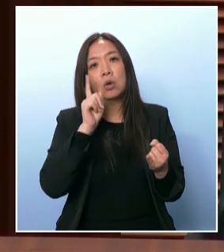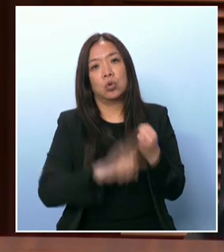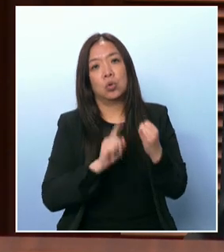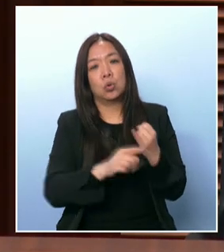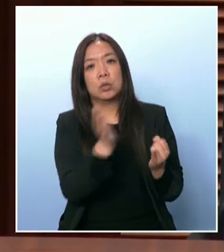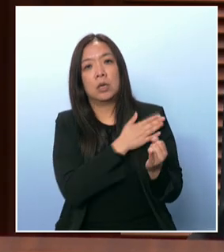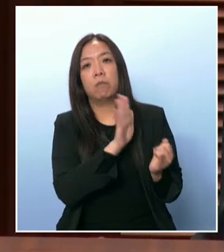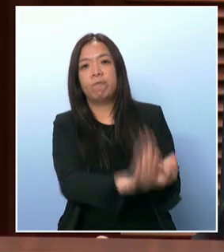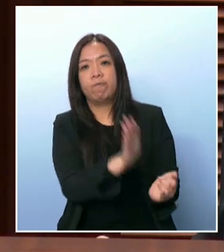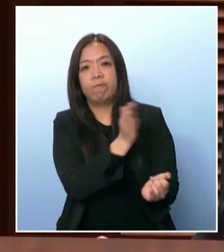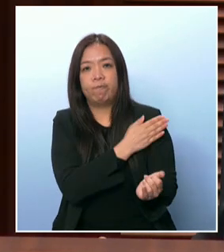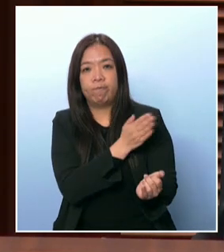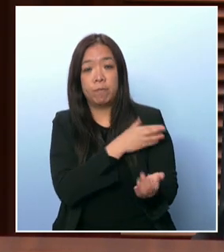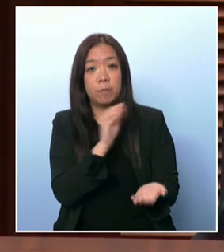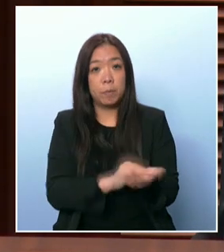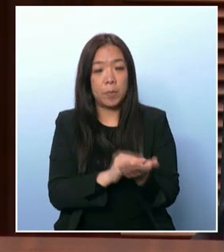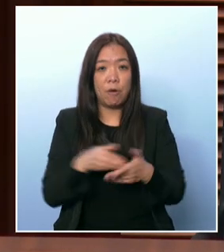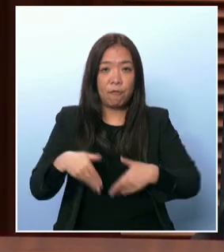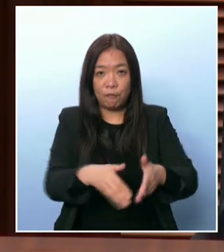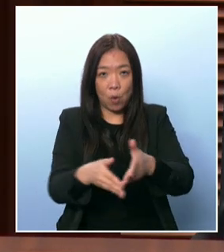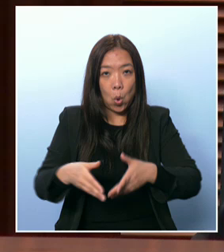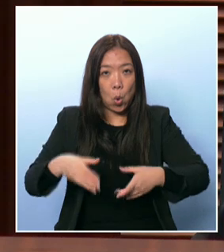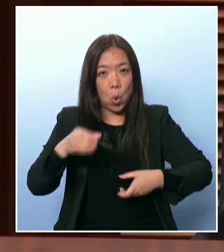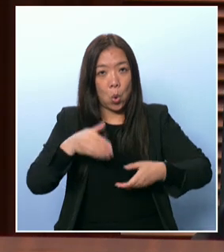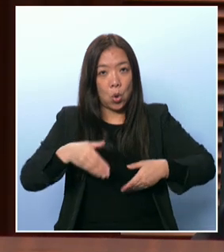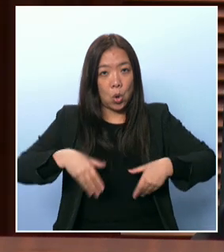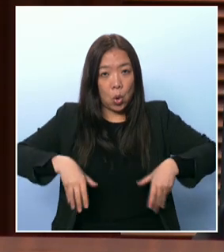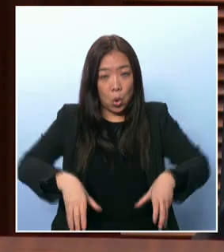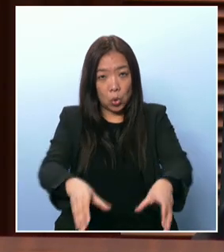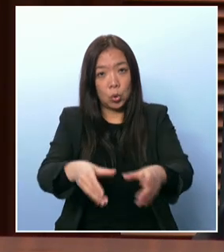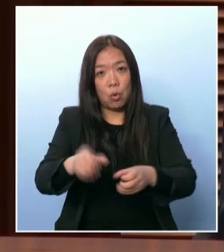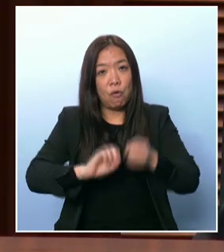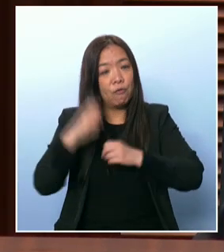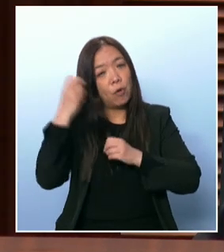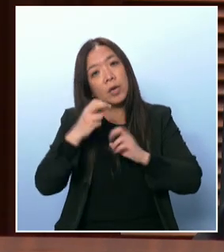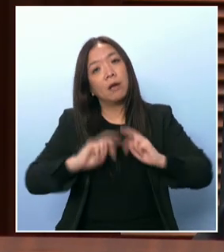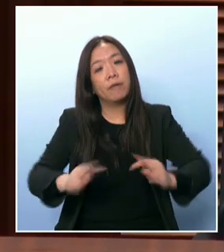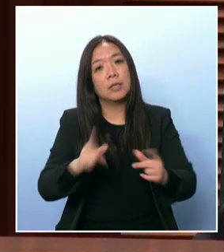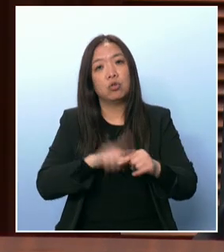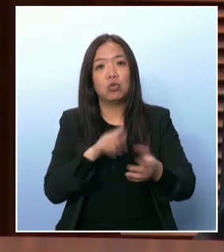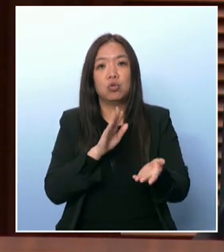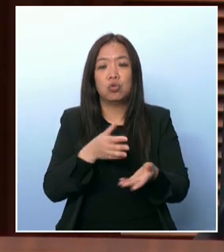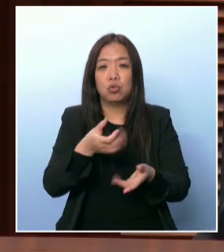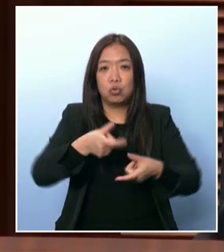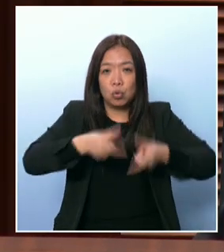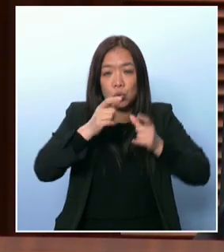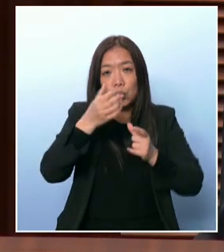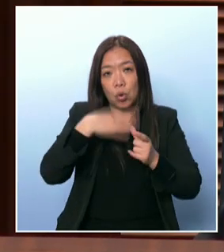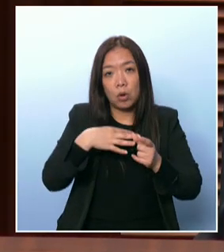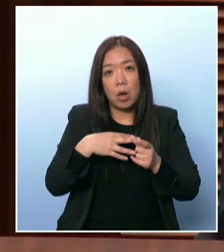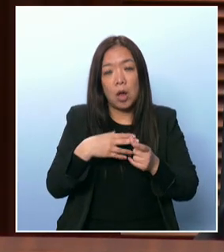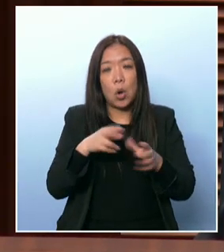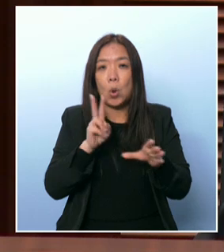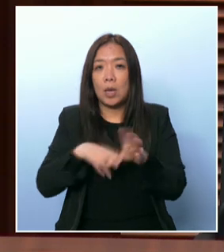Traders Committee. And same for the nurses. They will have to take responsibility for the services they